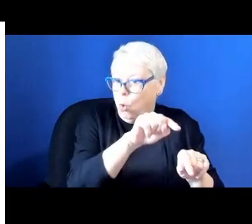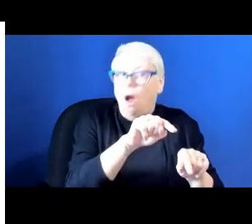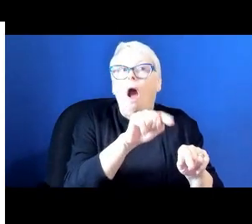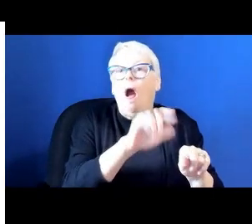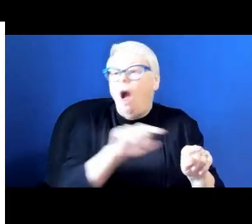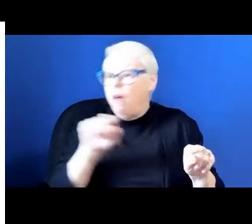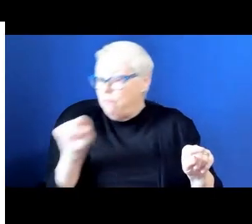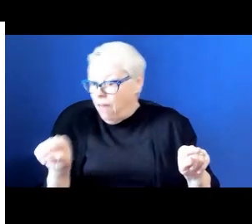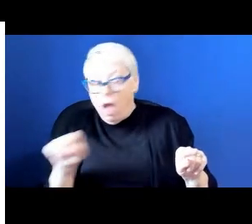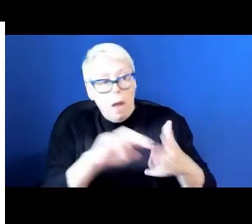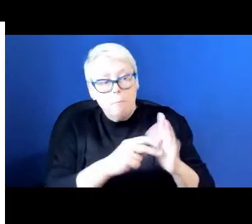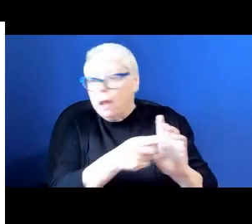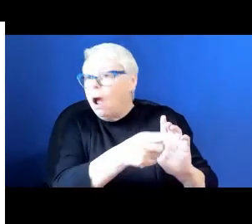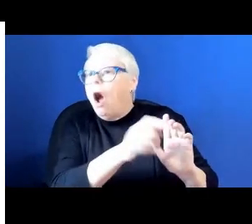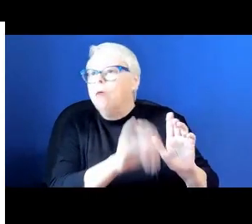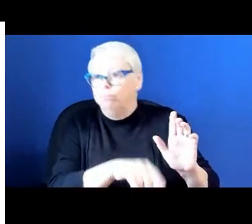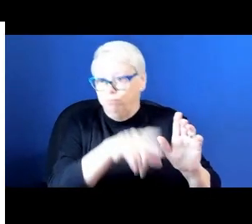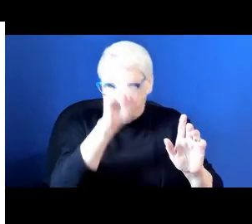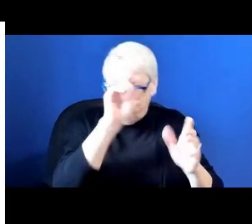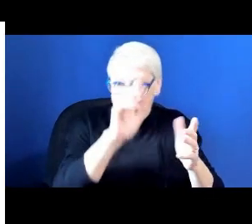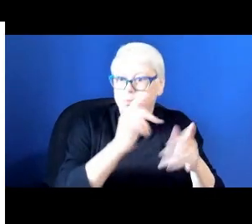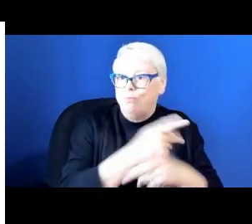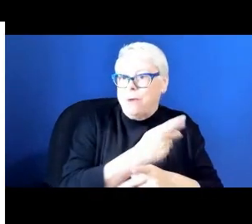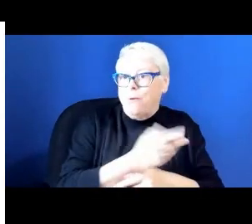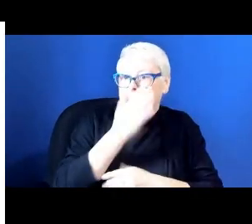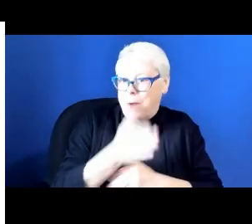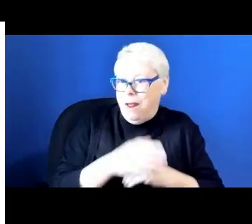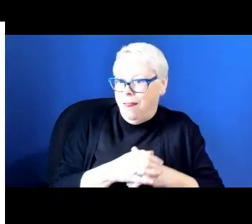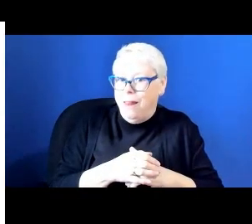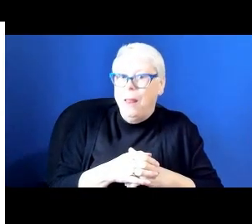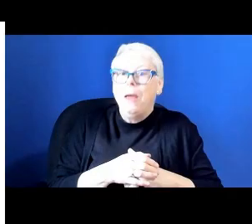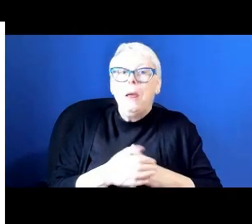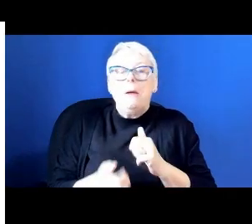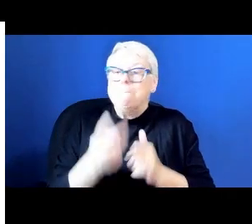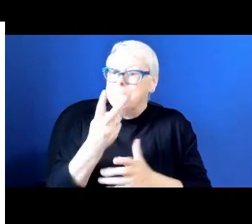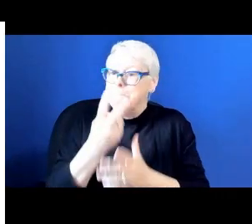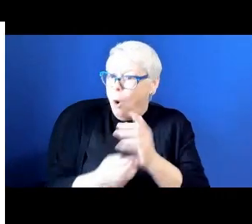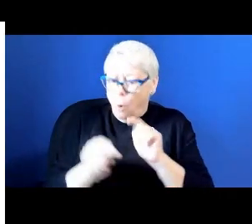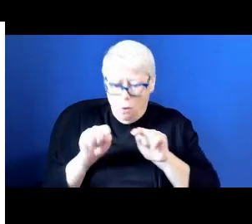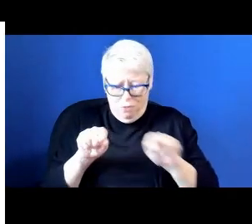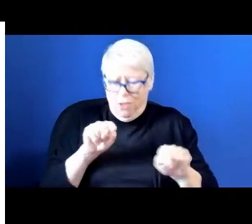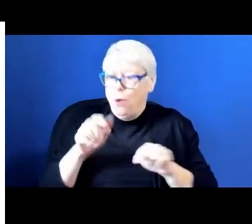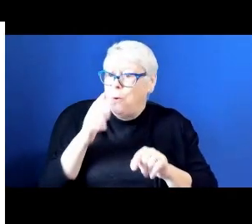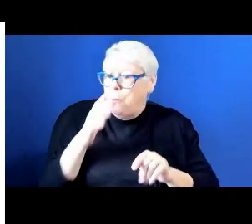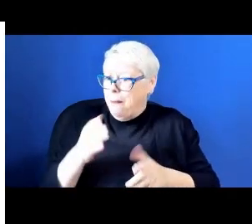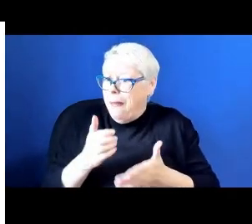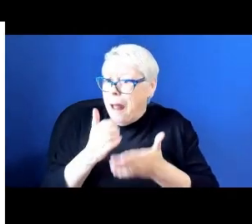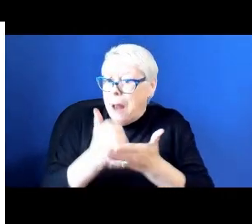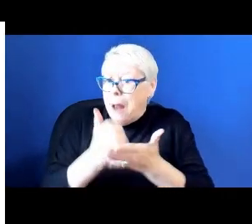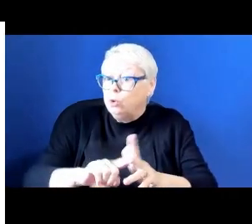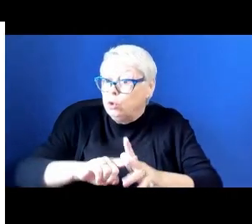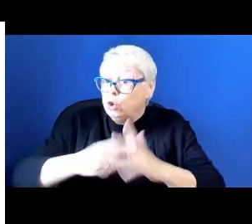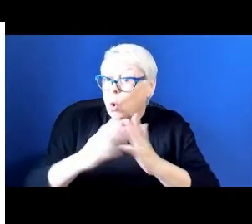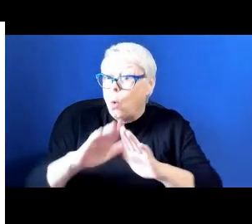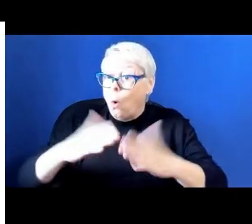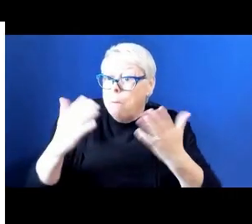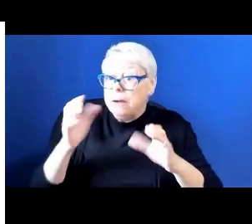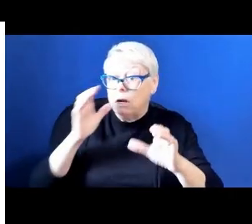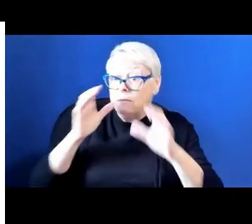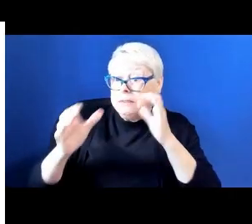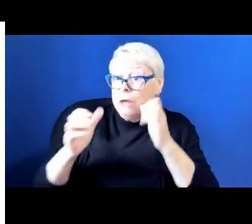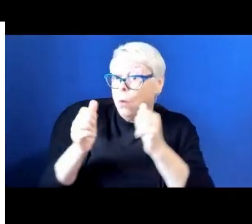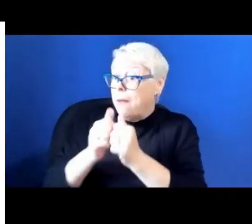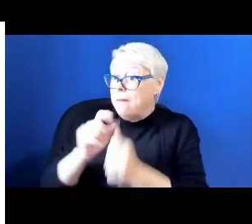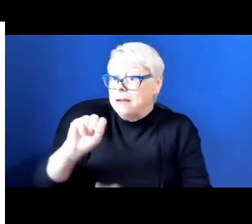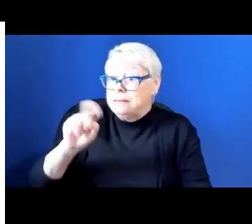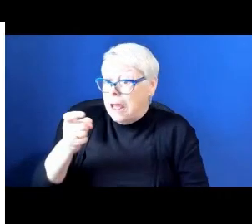work with the clients. BOSS tools can be a great way to encourage money conversation at a tax clinic or in